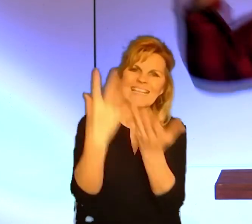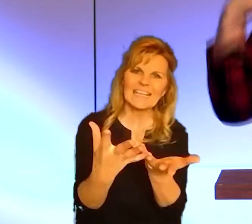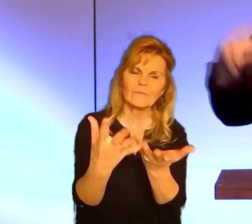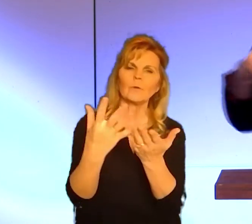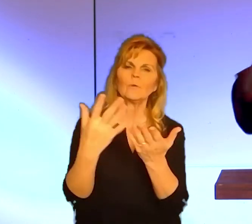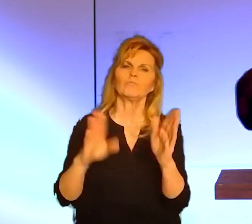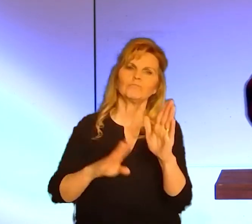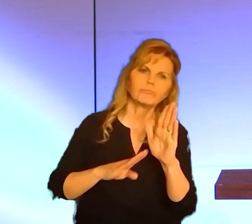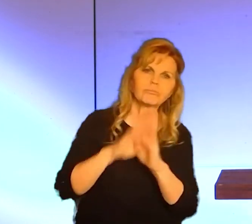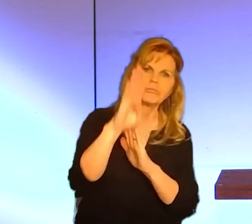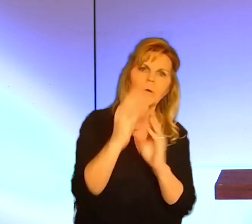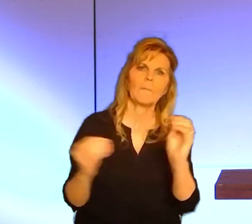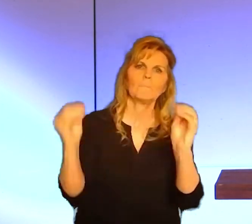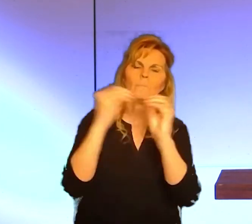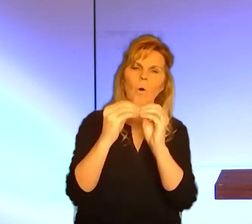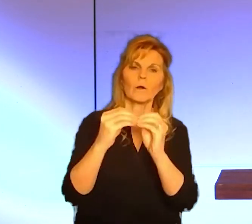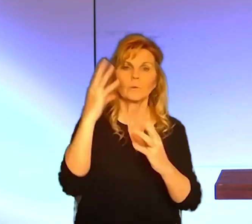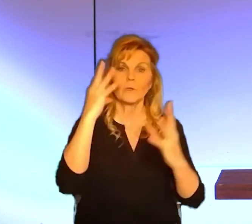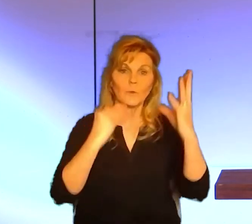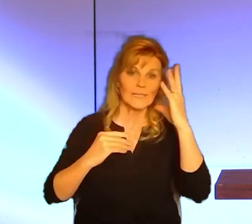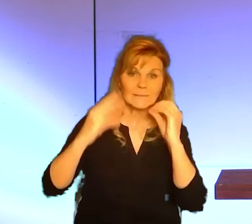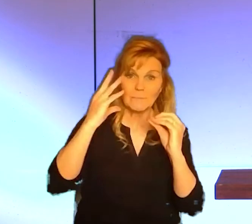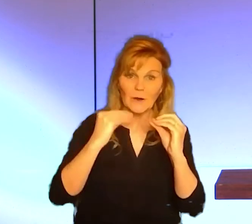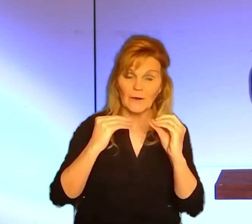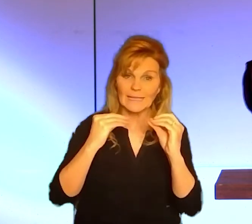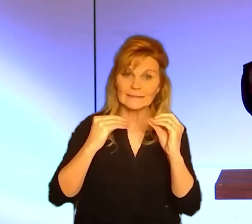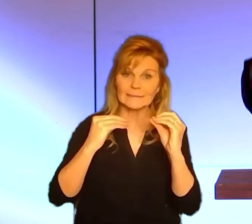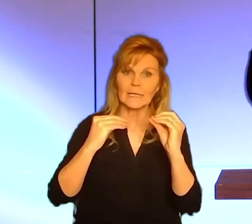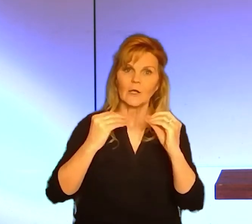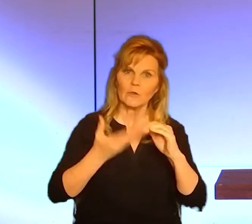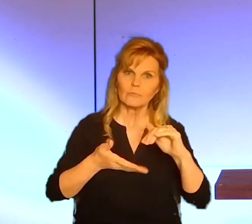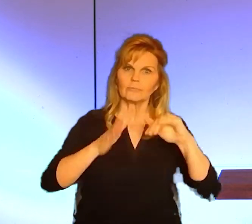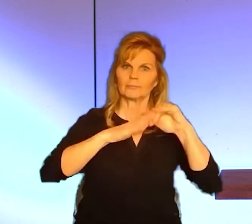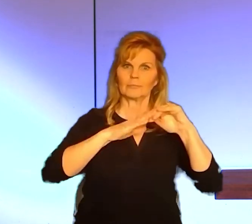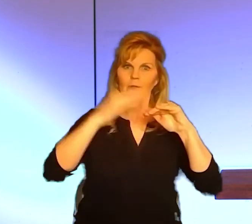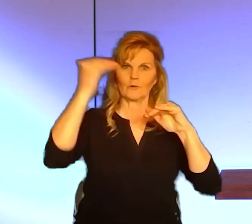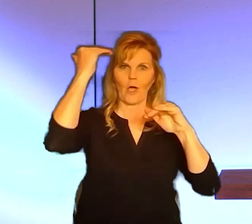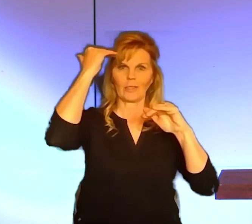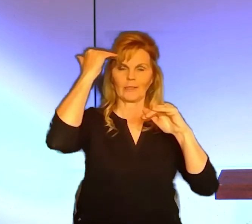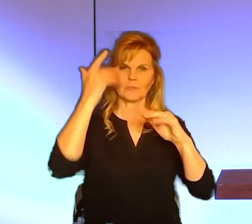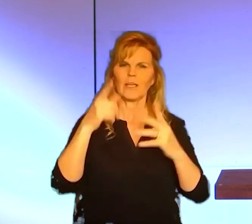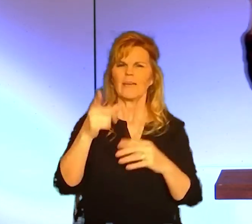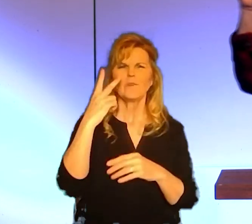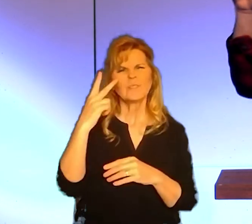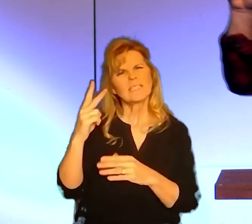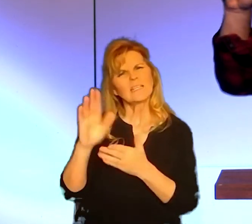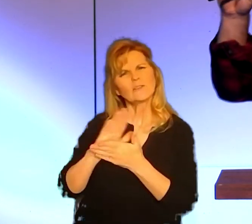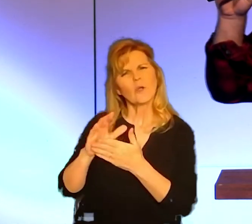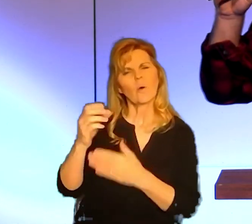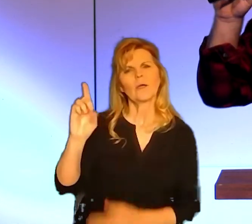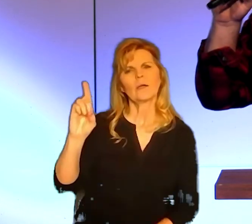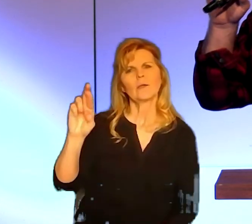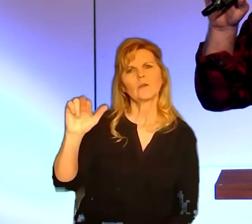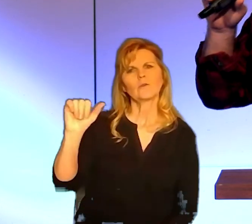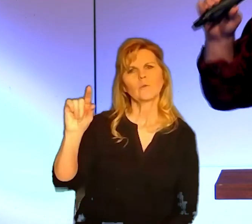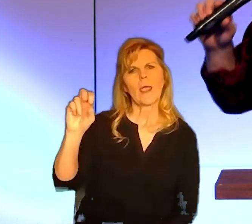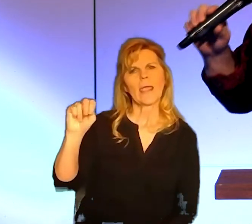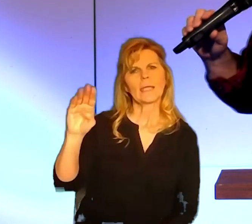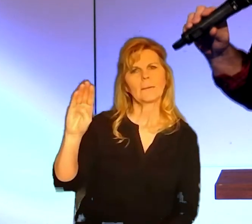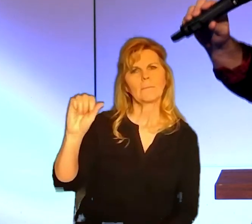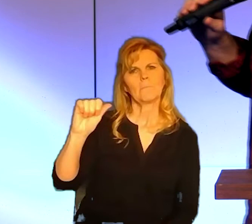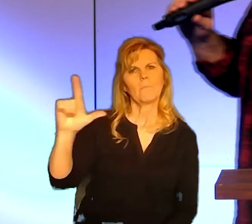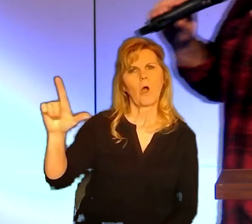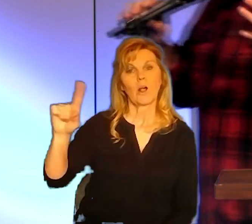think that we should come out of this like, have you ever seen that show like Dragon Ball Z? Like where the